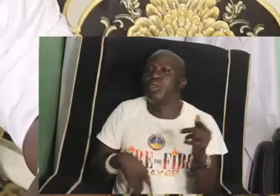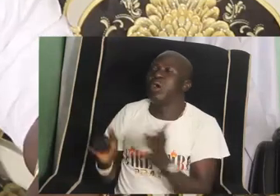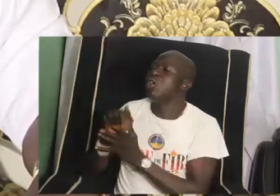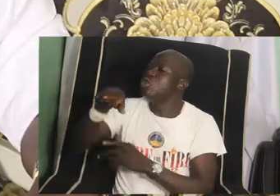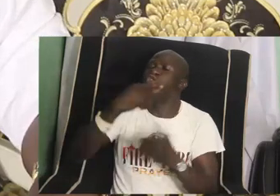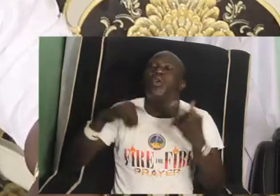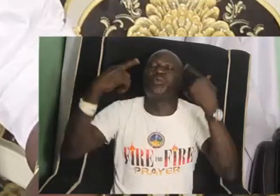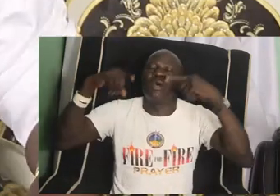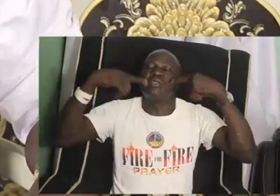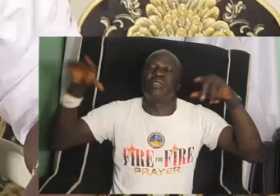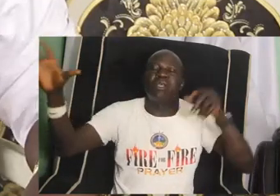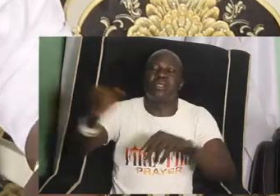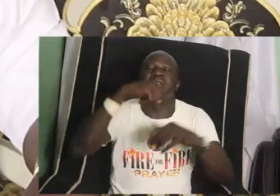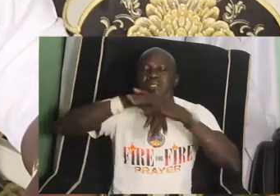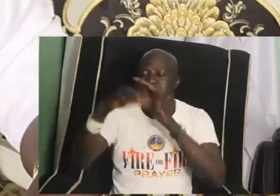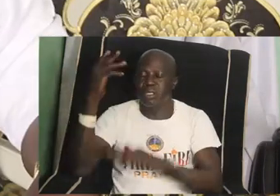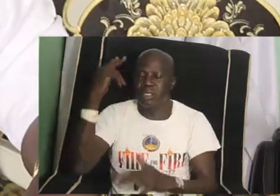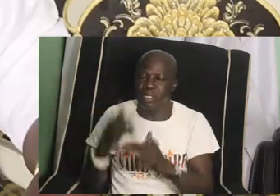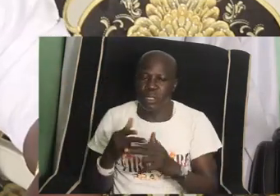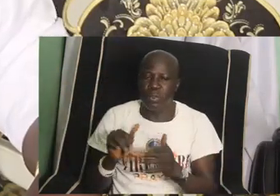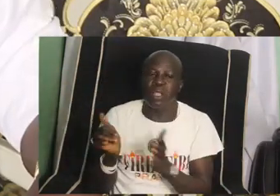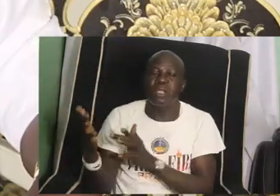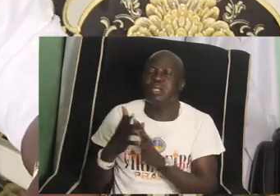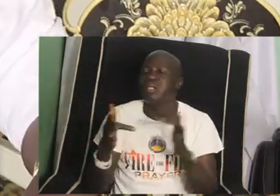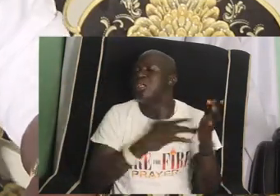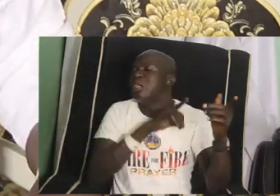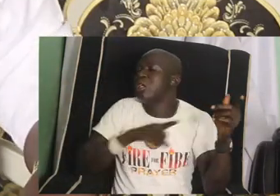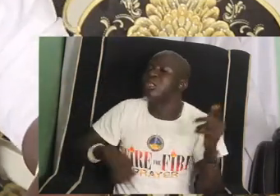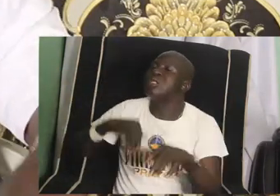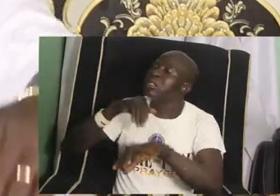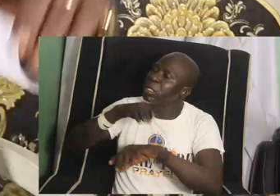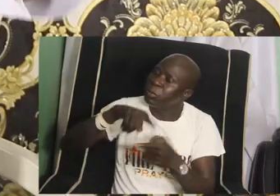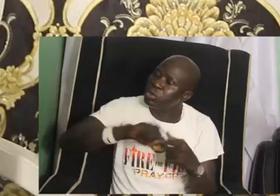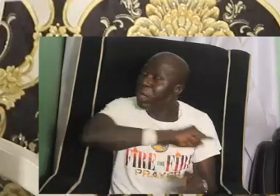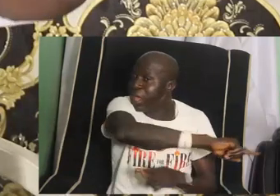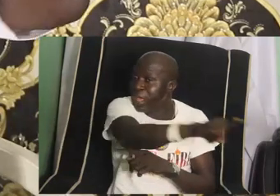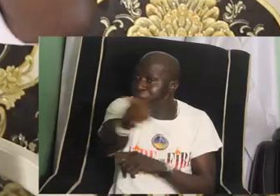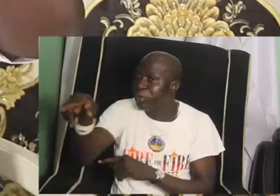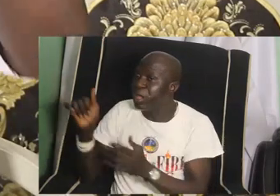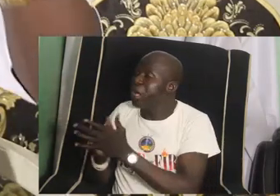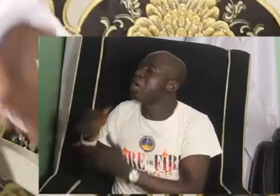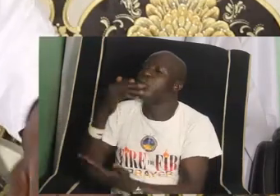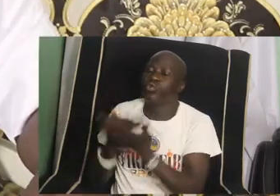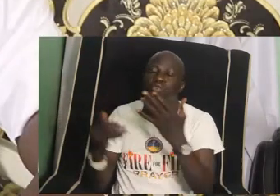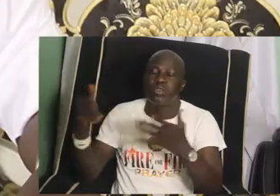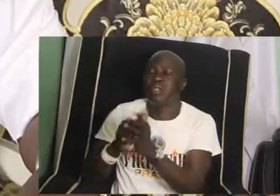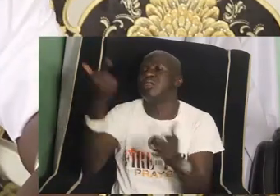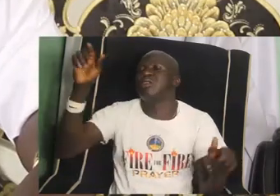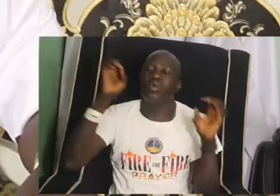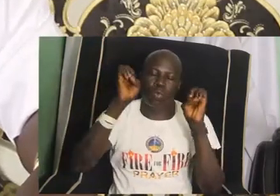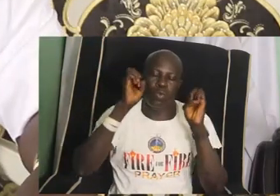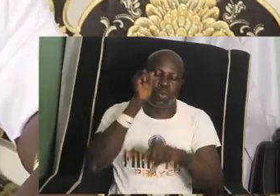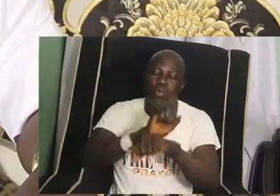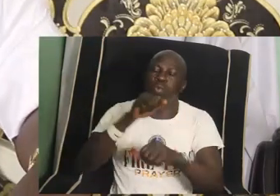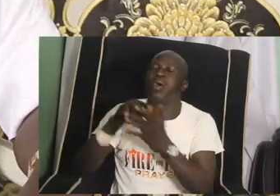of the Lord. You will succeed. The Lord sent me to everyone. The great assignment